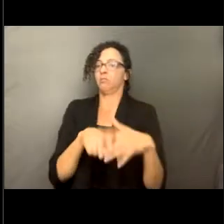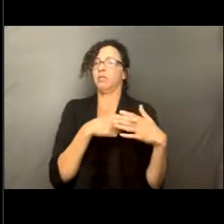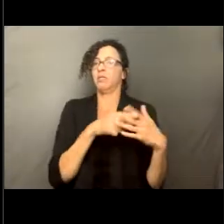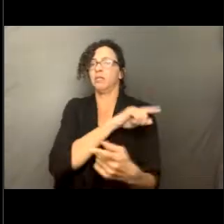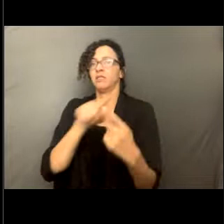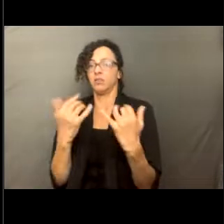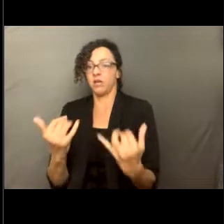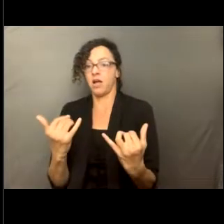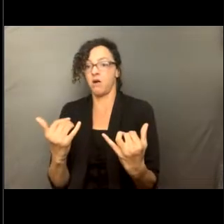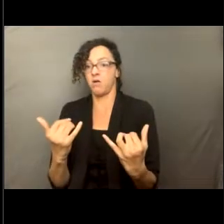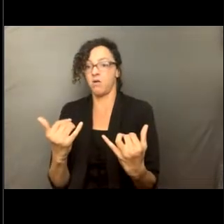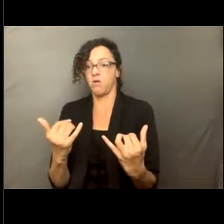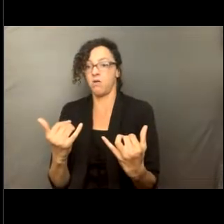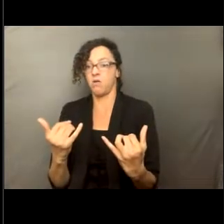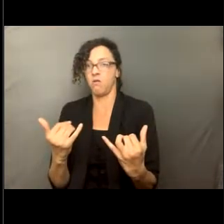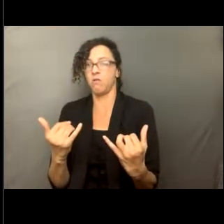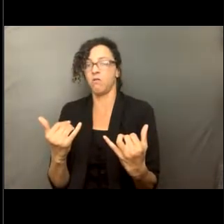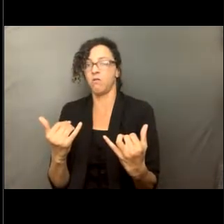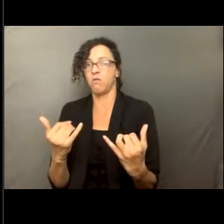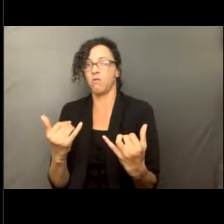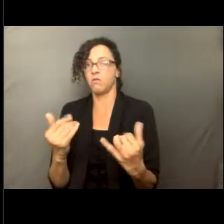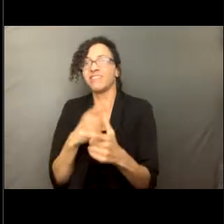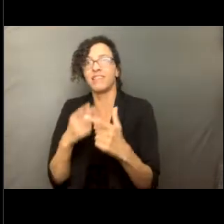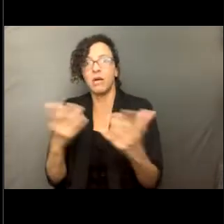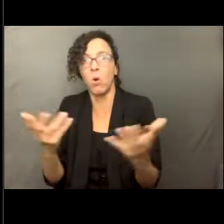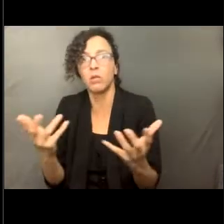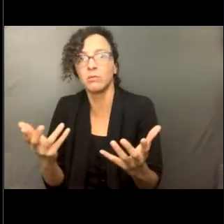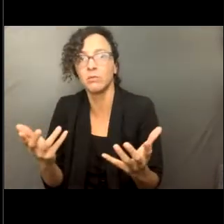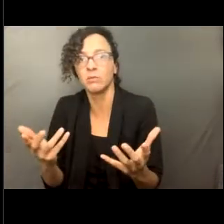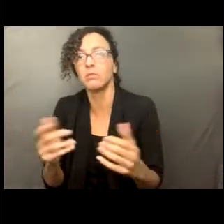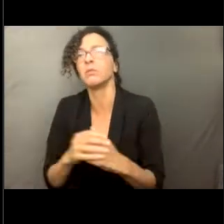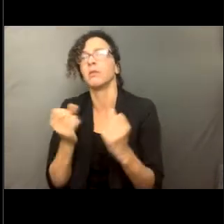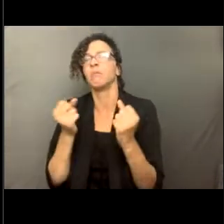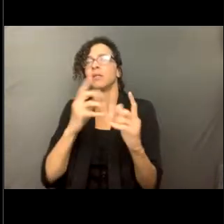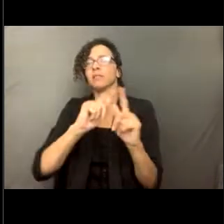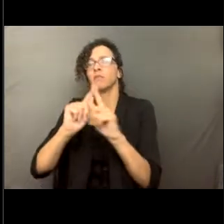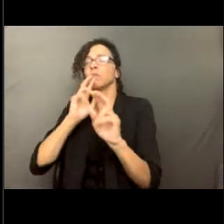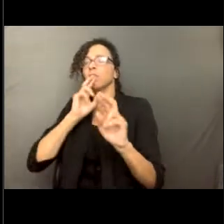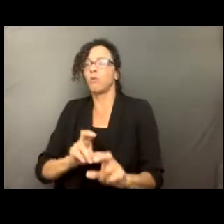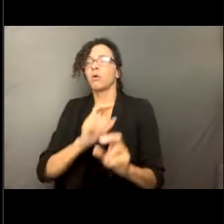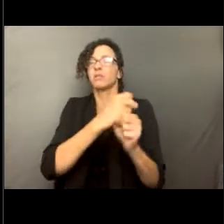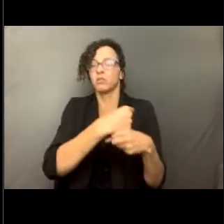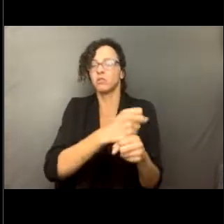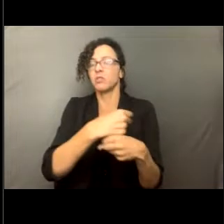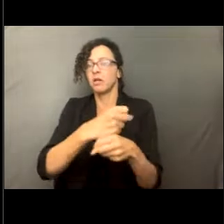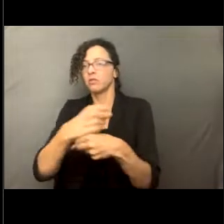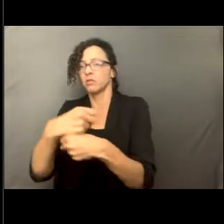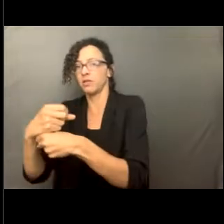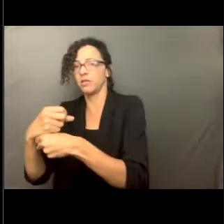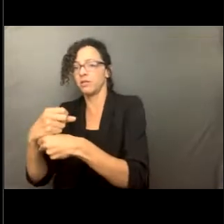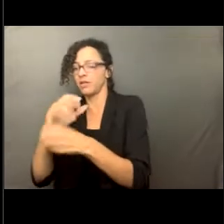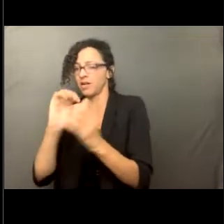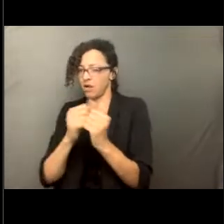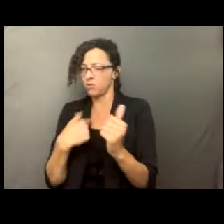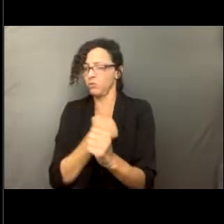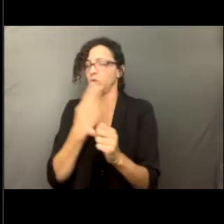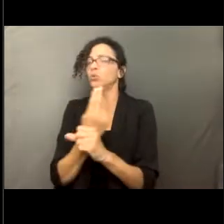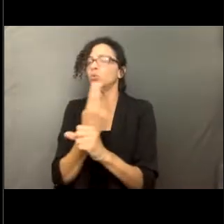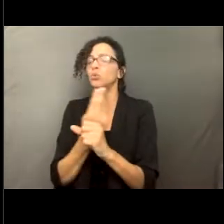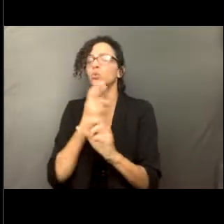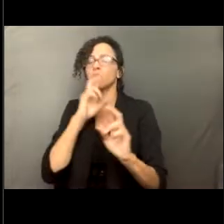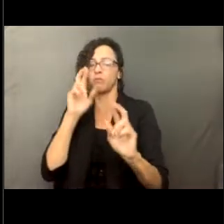what? I mean, there's a lot of reports that get generated, and then how do we use them? How do we make sure